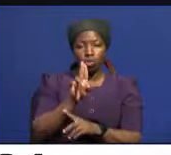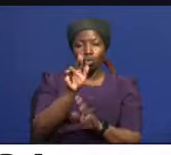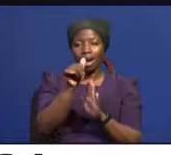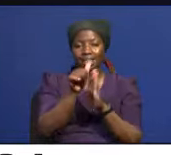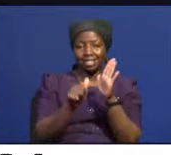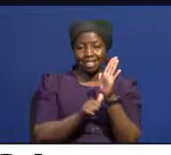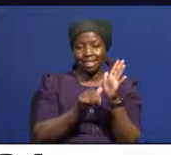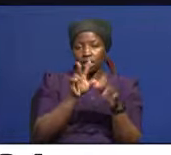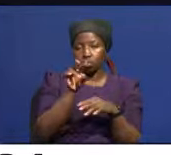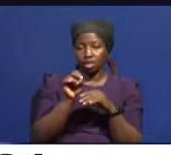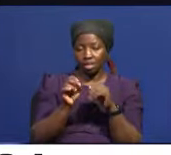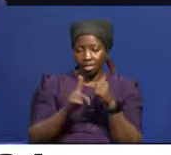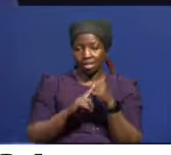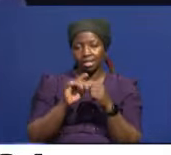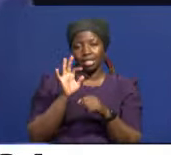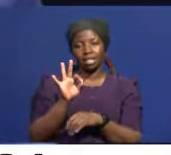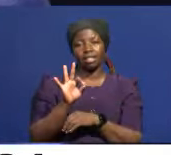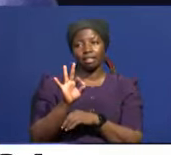Agenda